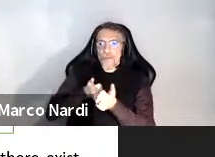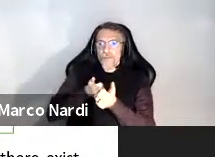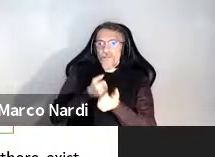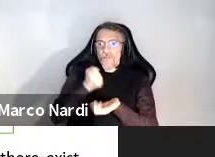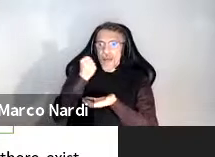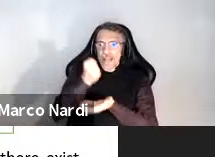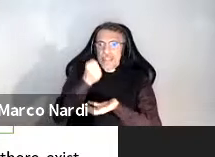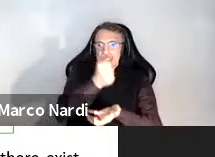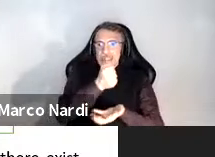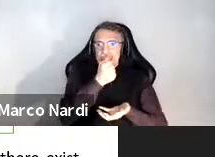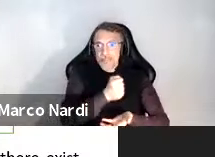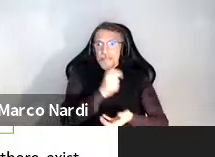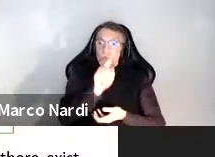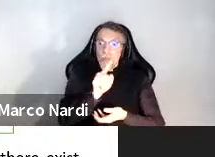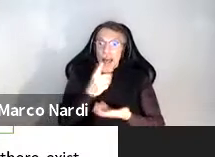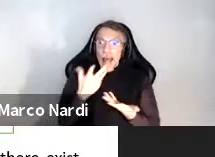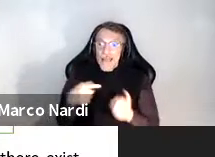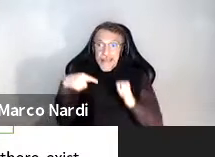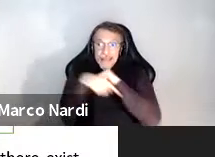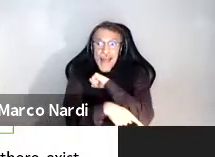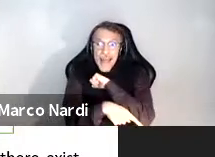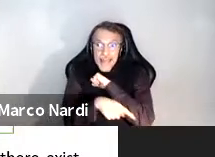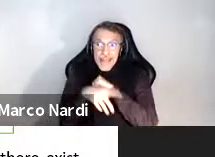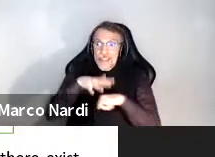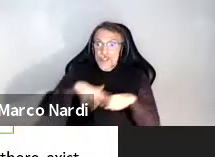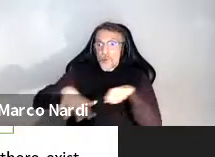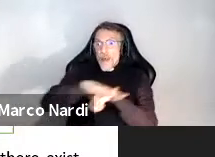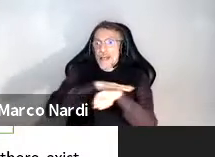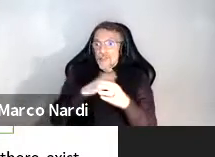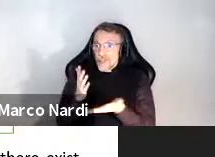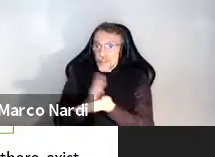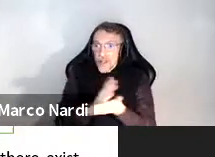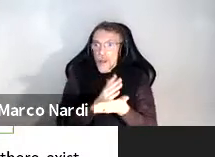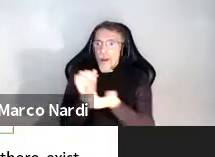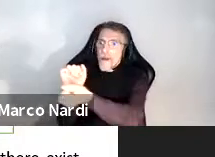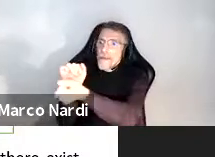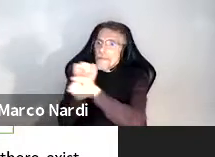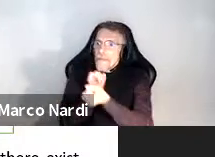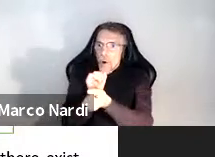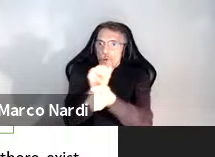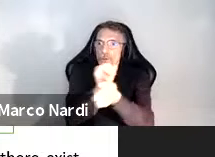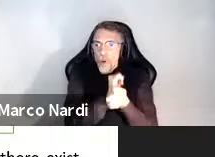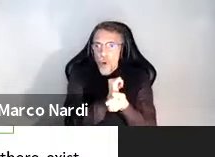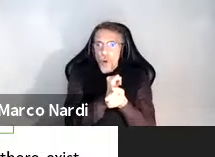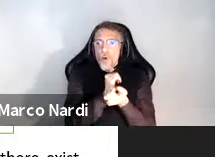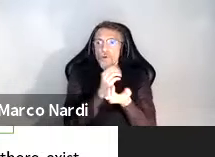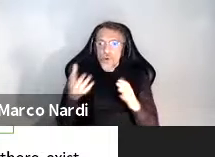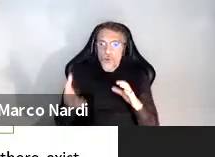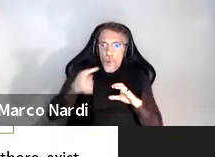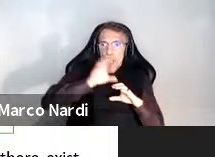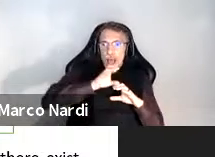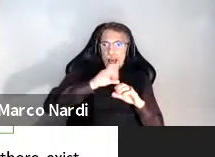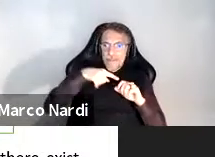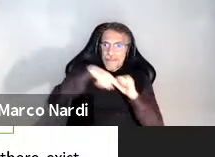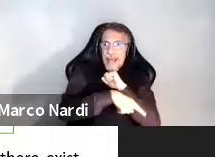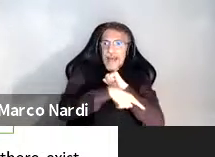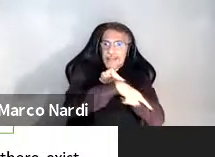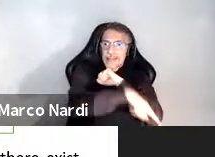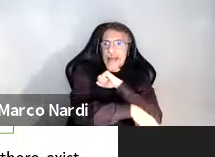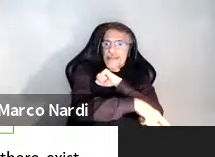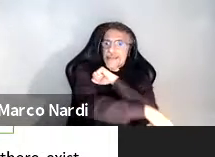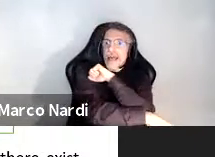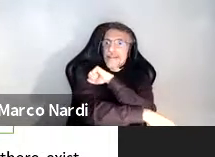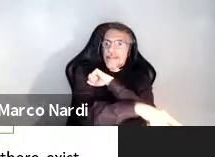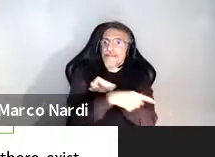a precarious debt situation, when you want to borrow, it means that you will borrow to add to the debt,